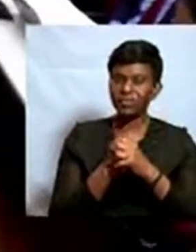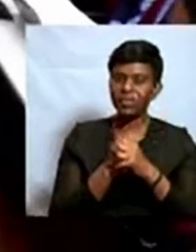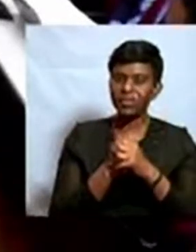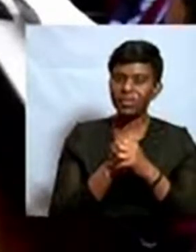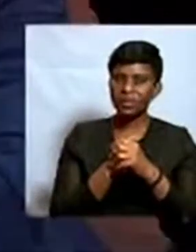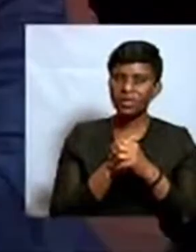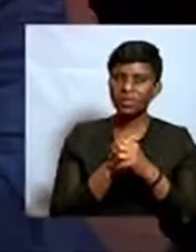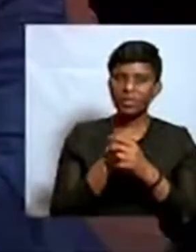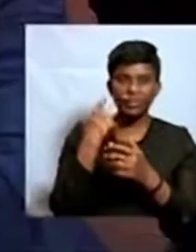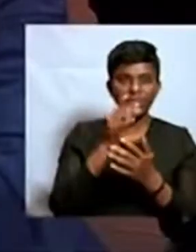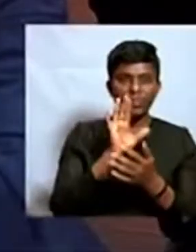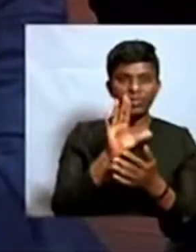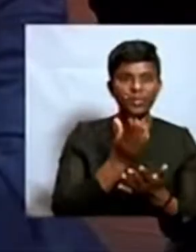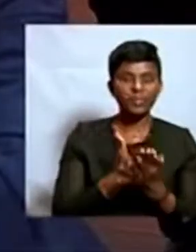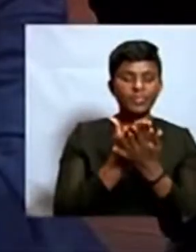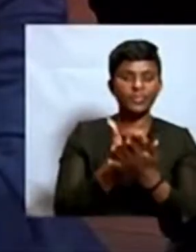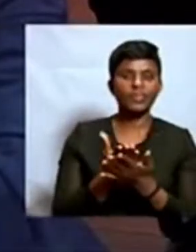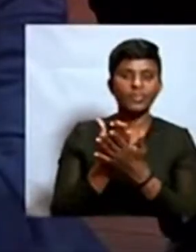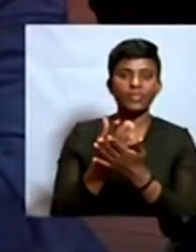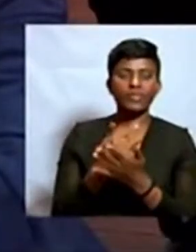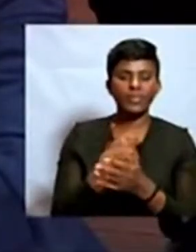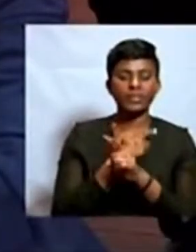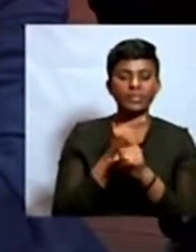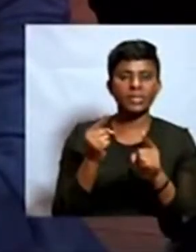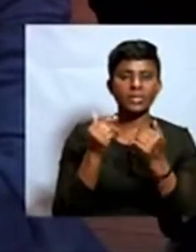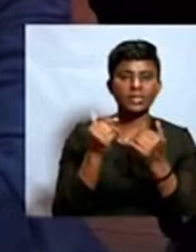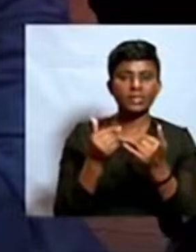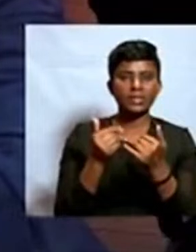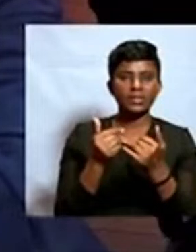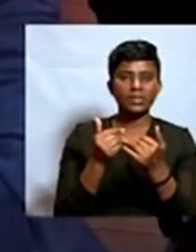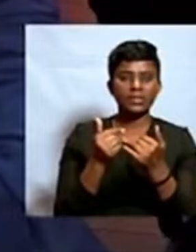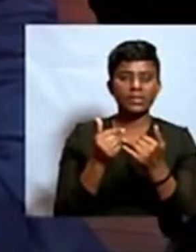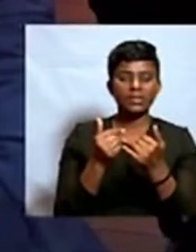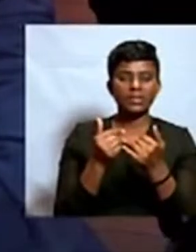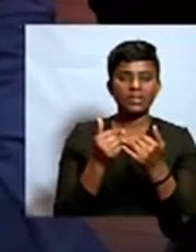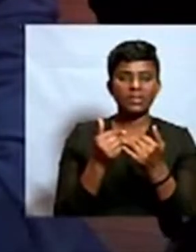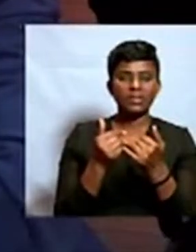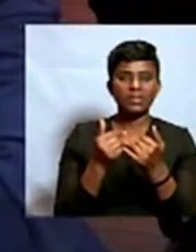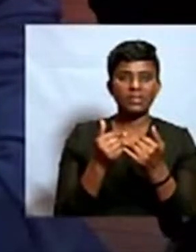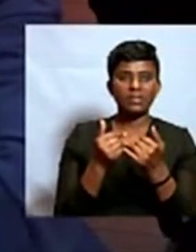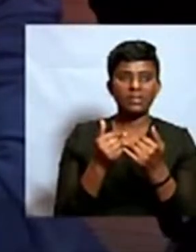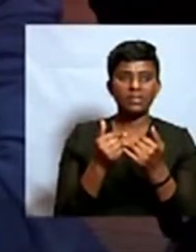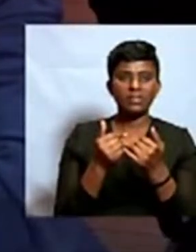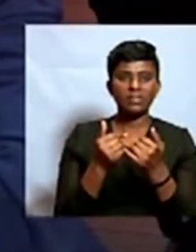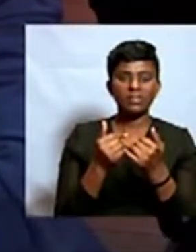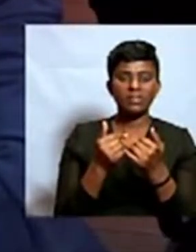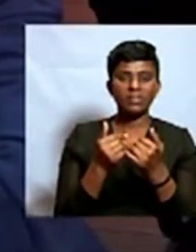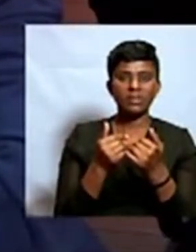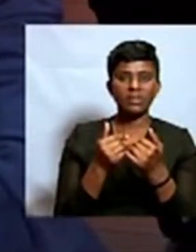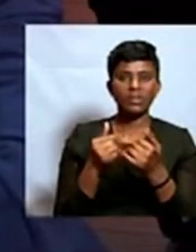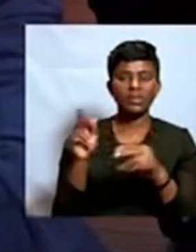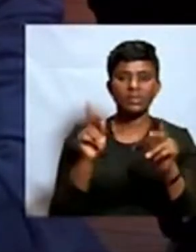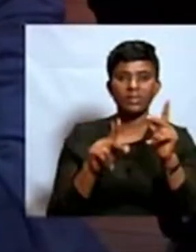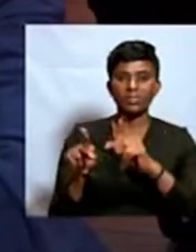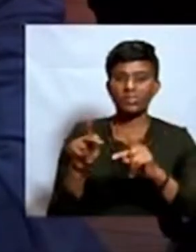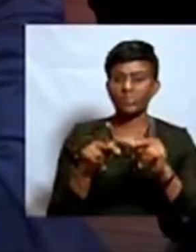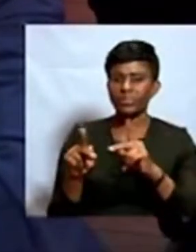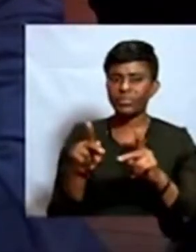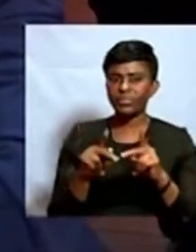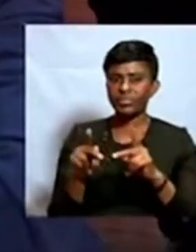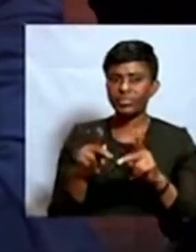comprehensive presentation. I'm just taking advantage of your presence here as the people on